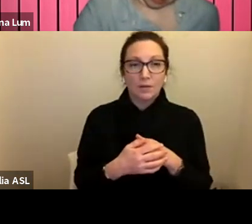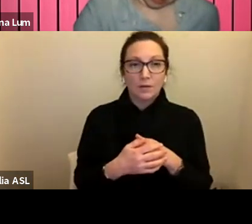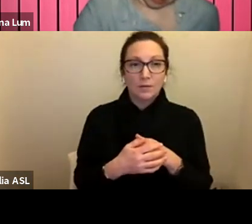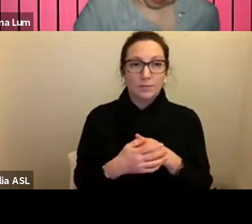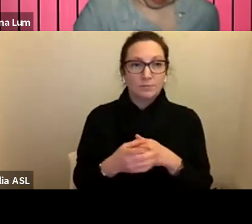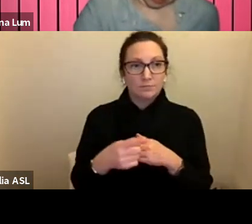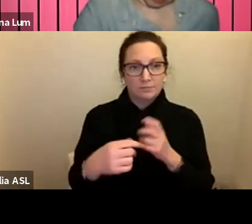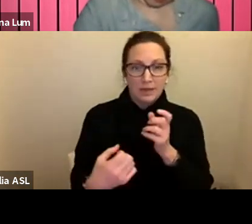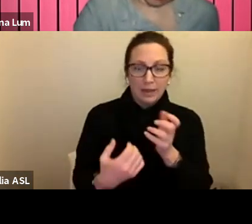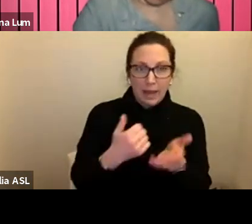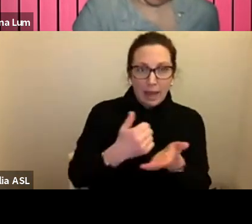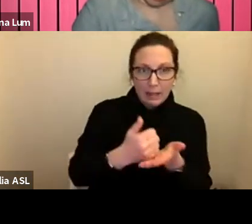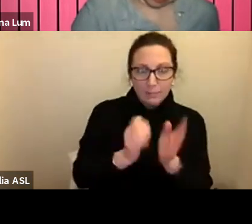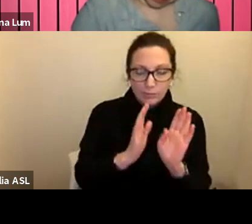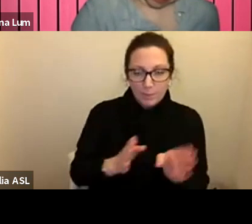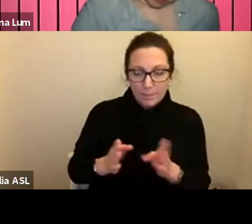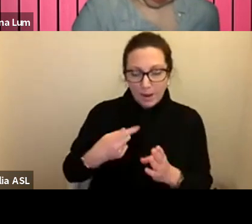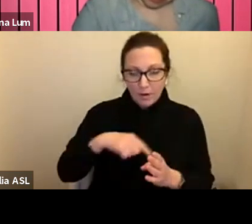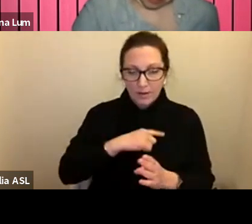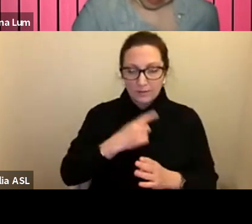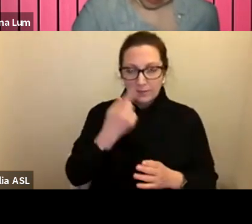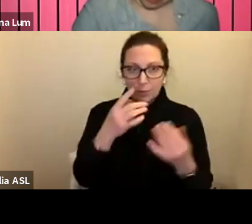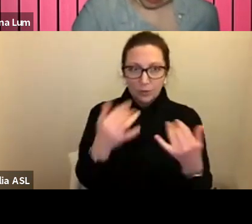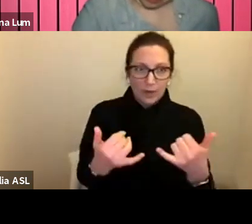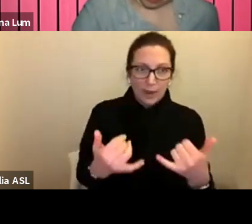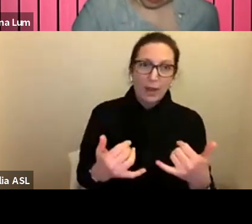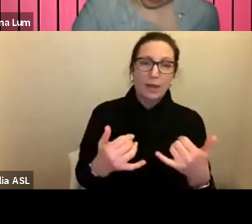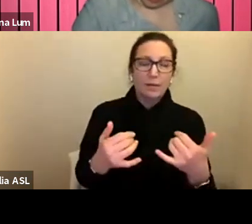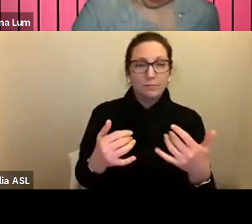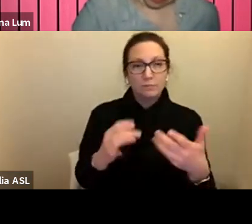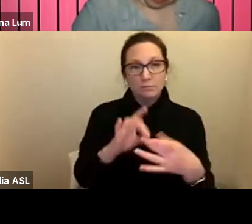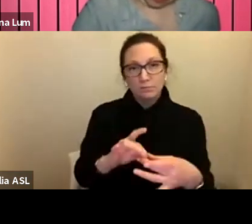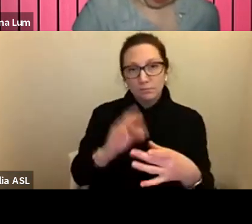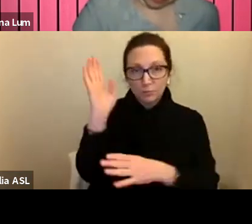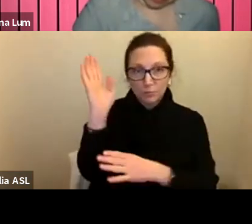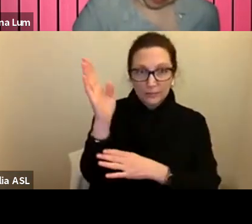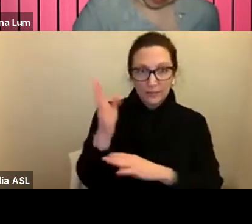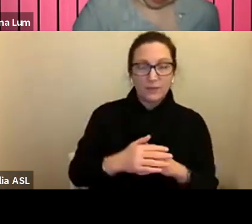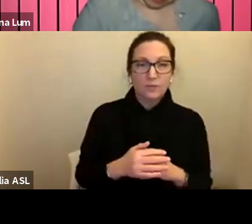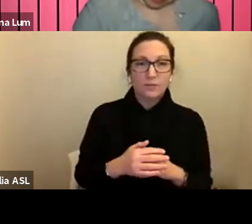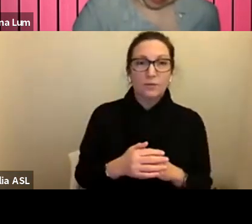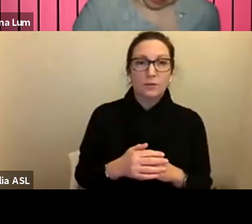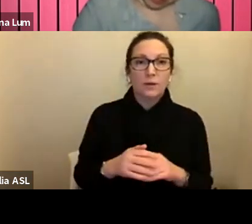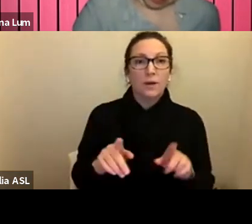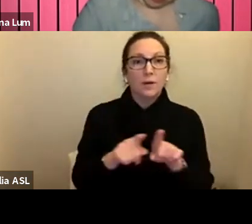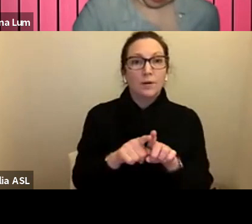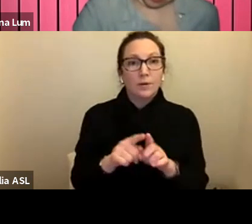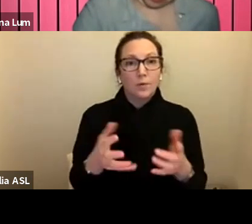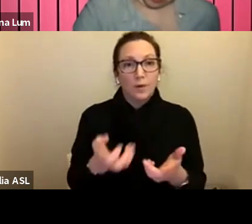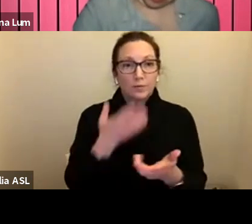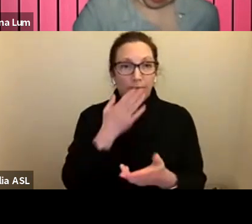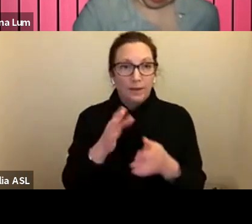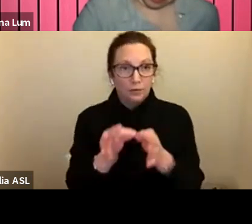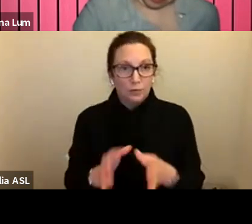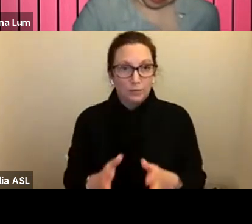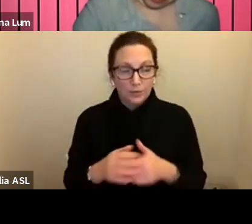prep us for today with the presentations, and want to thank our